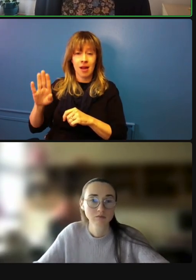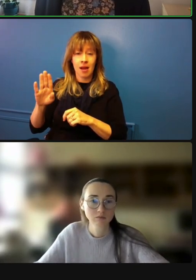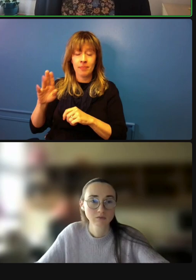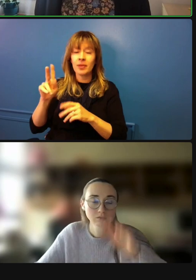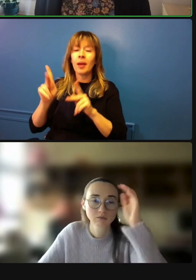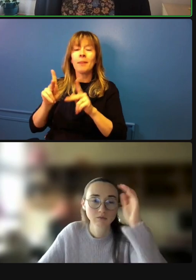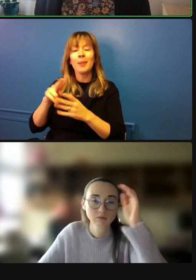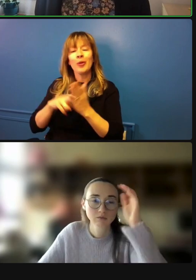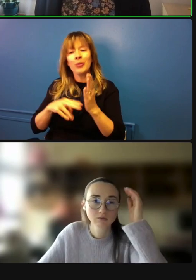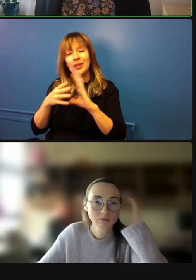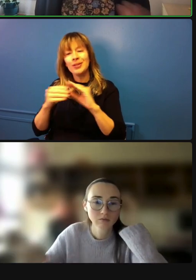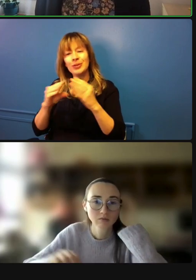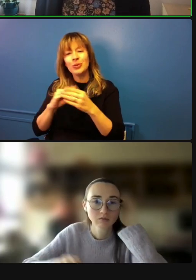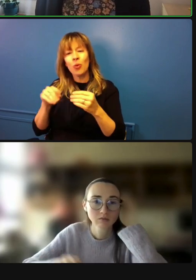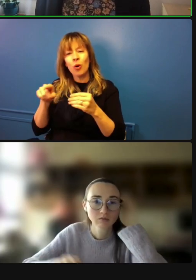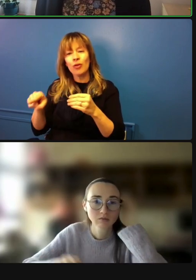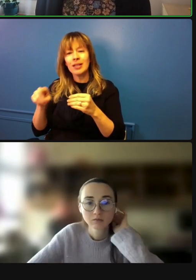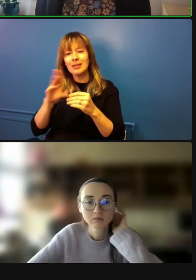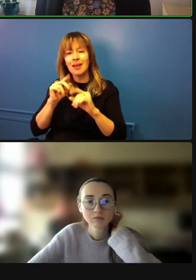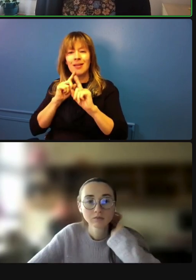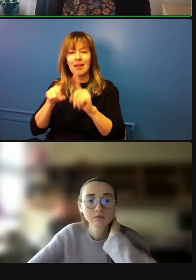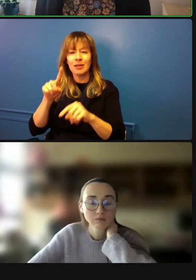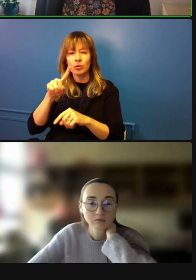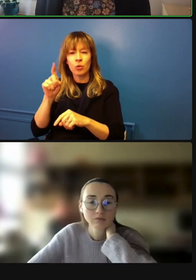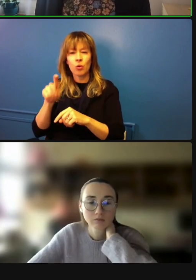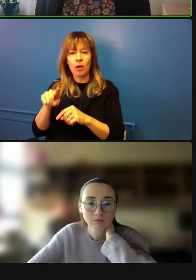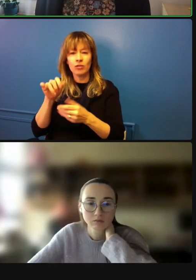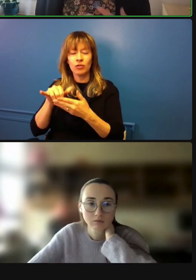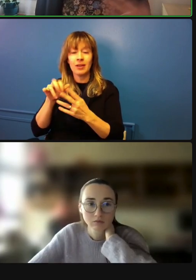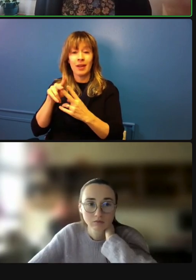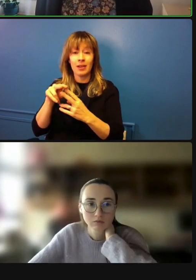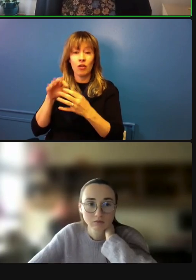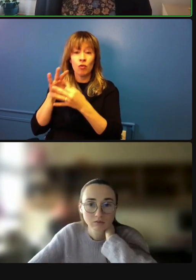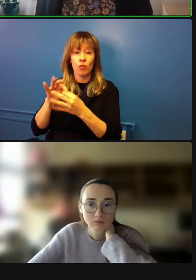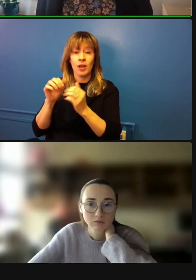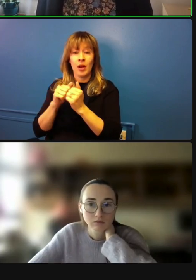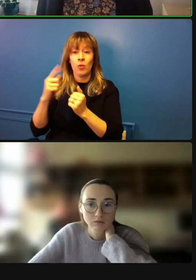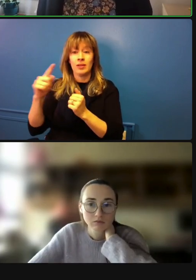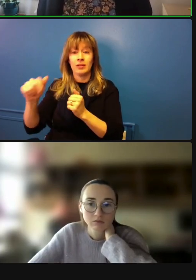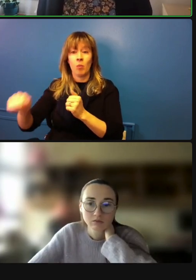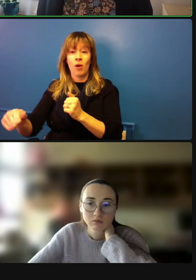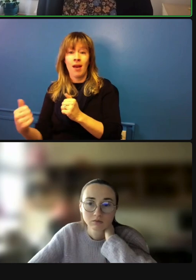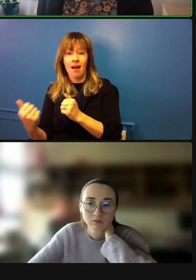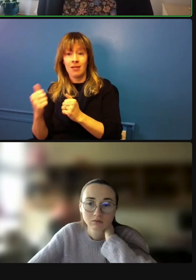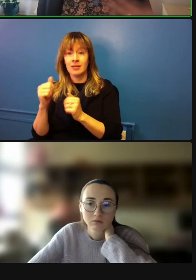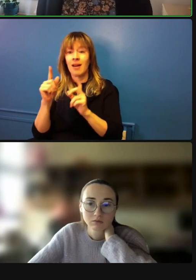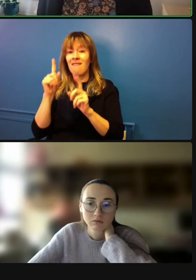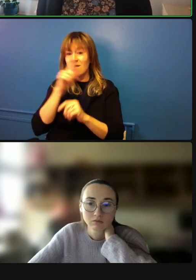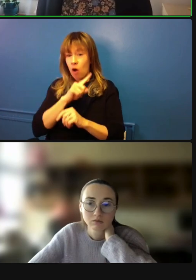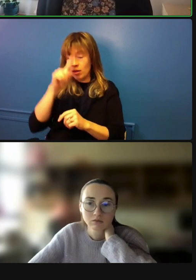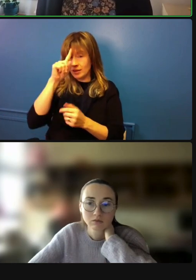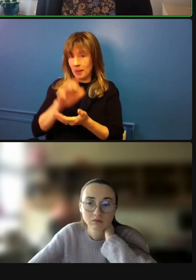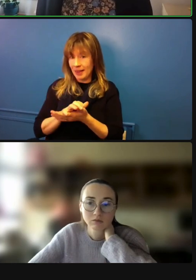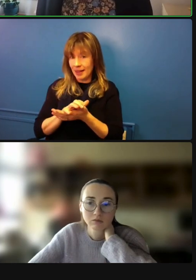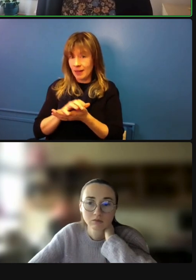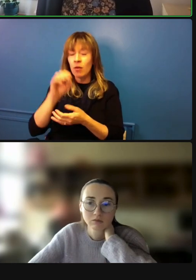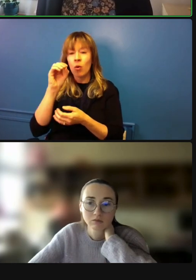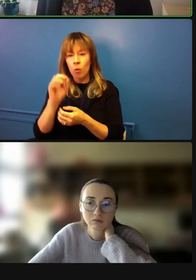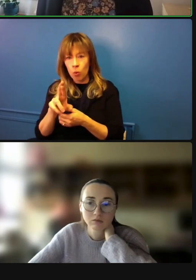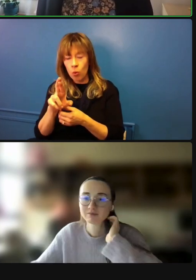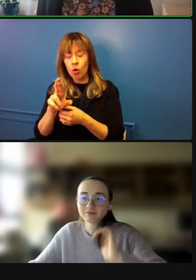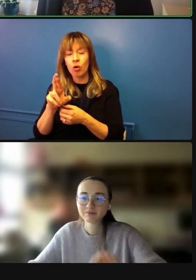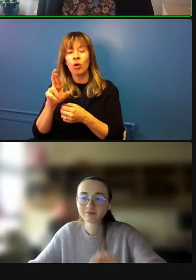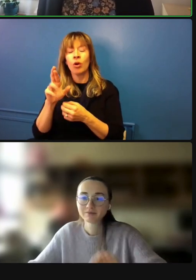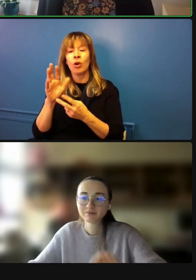either, and answer questions that either have to do with somebody else's false belief or something that is